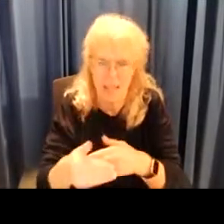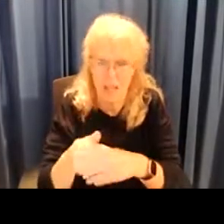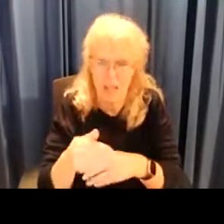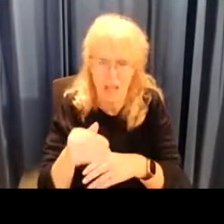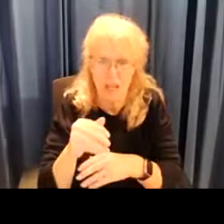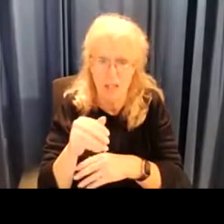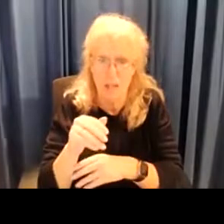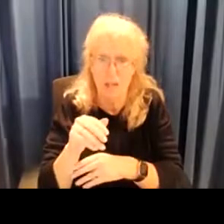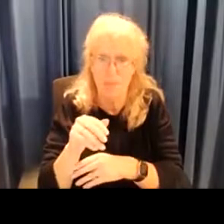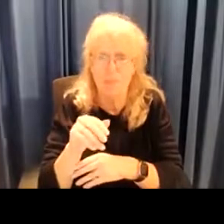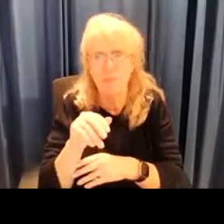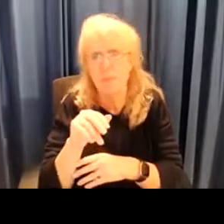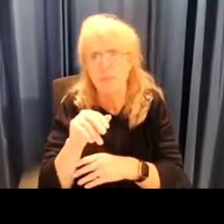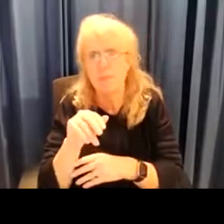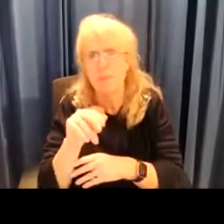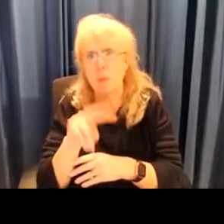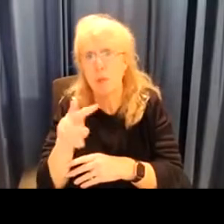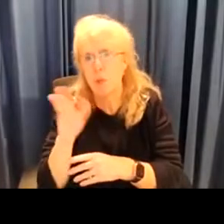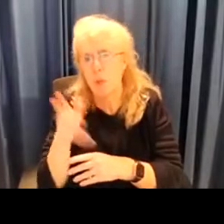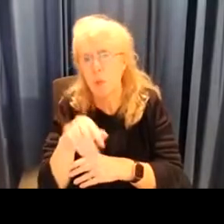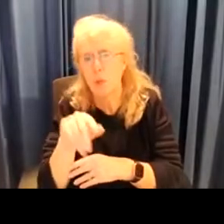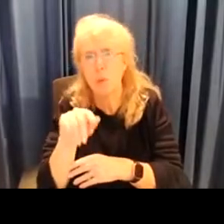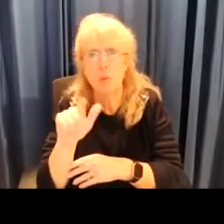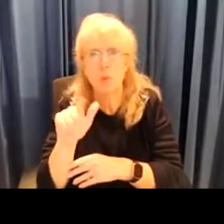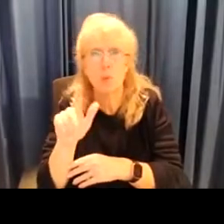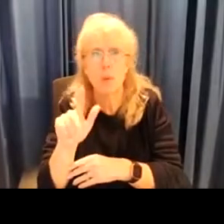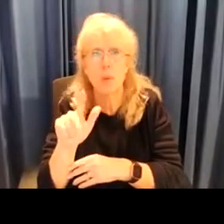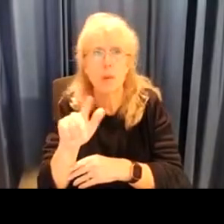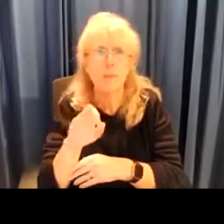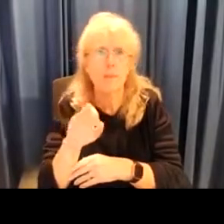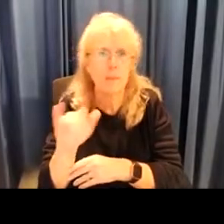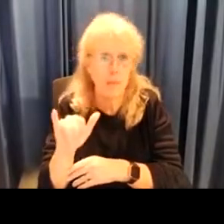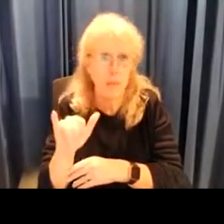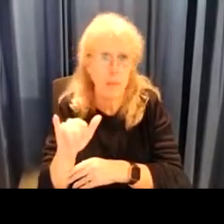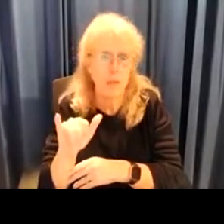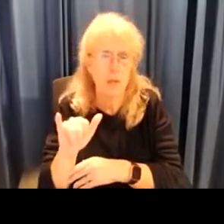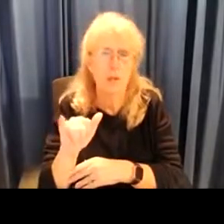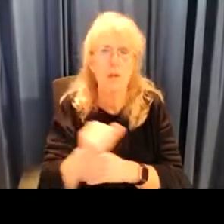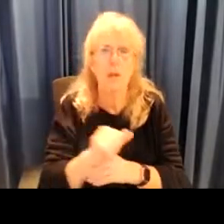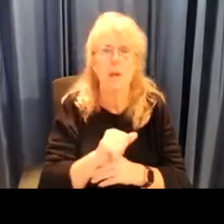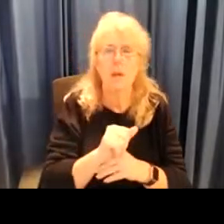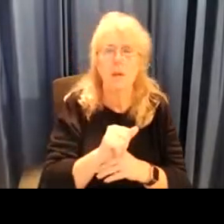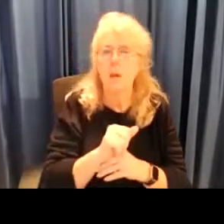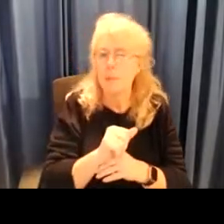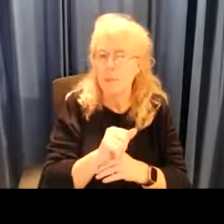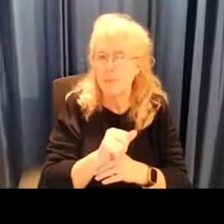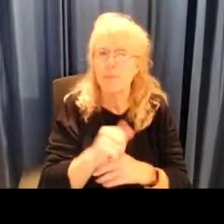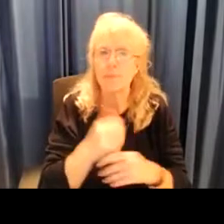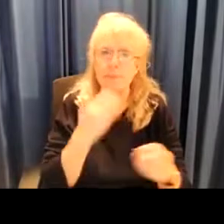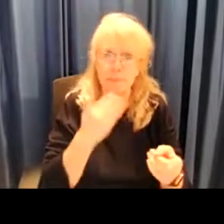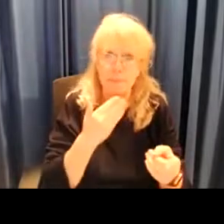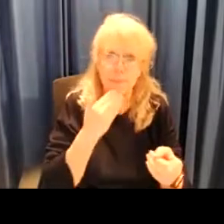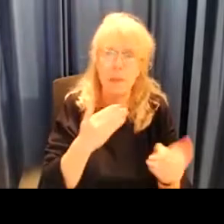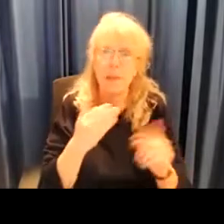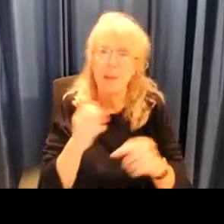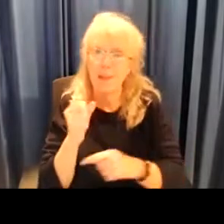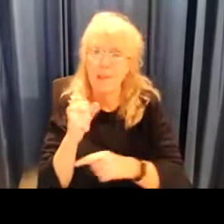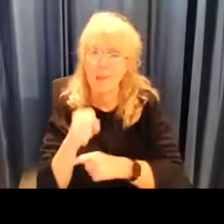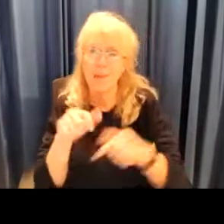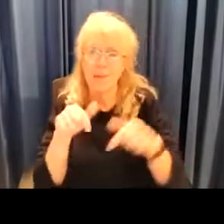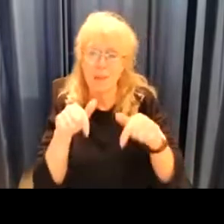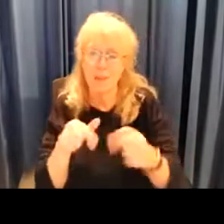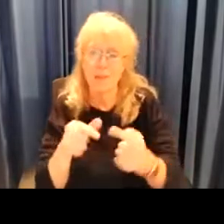22-23 fiscal year. But yeah, that's in this particular environment, it is